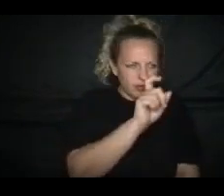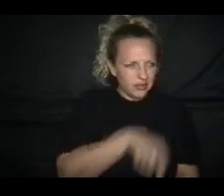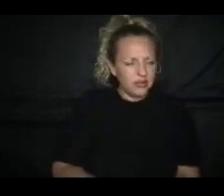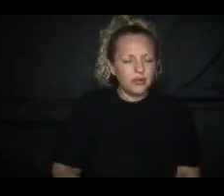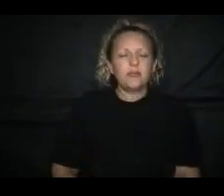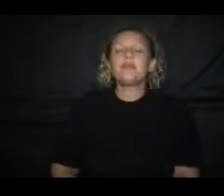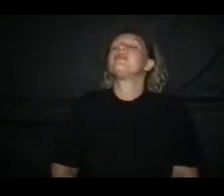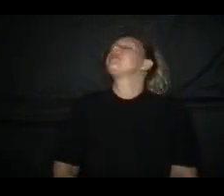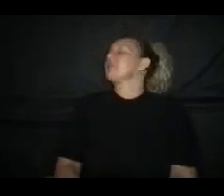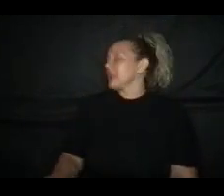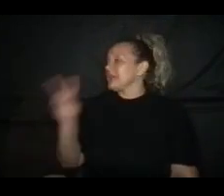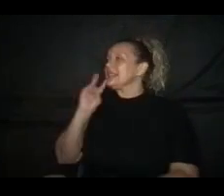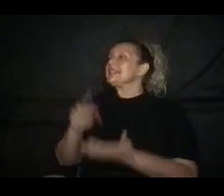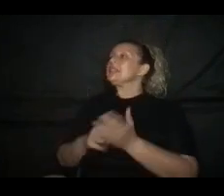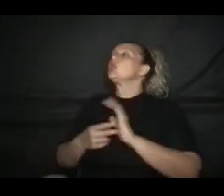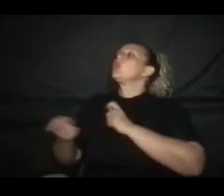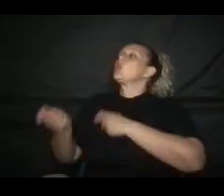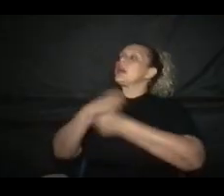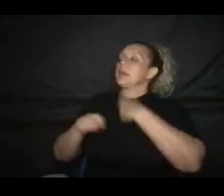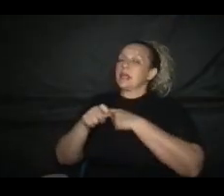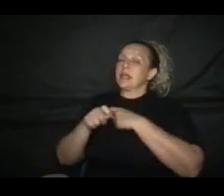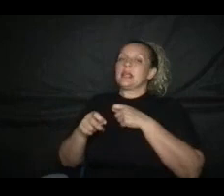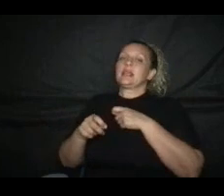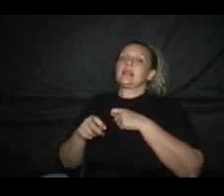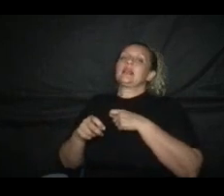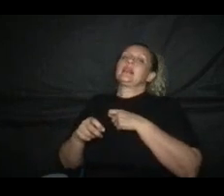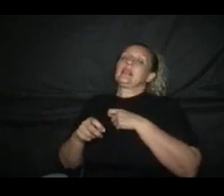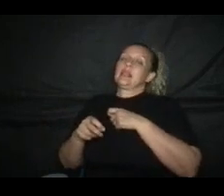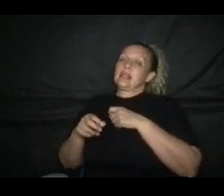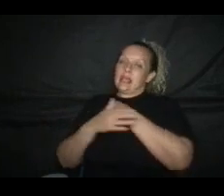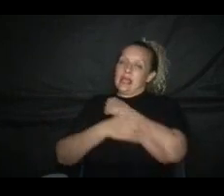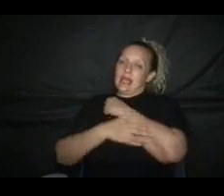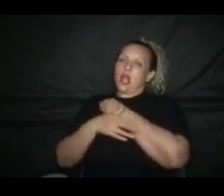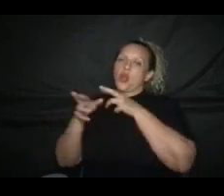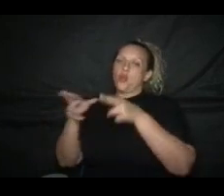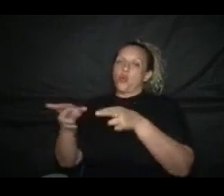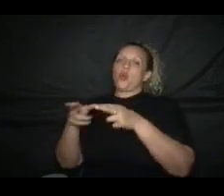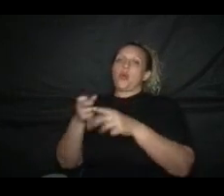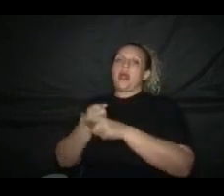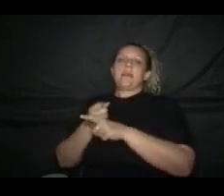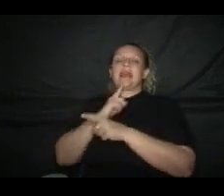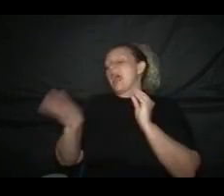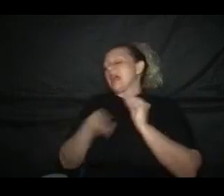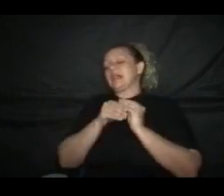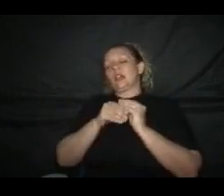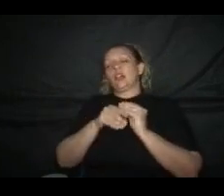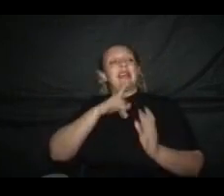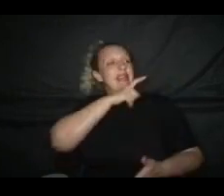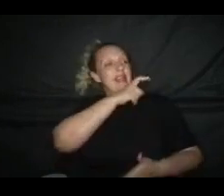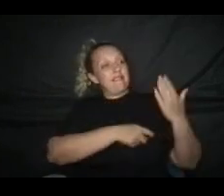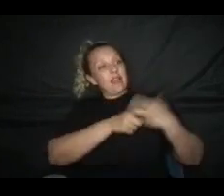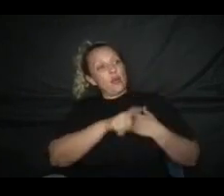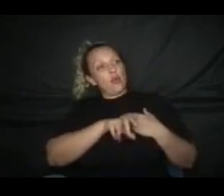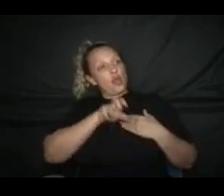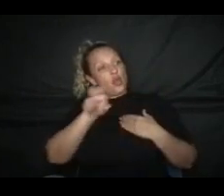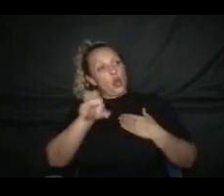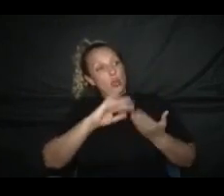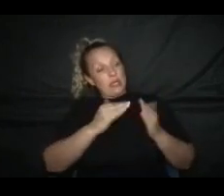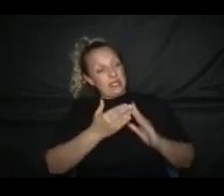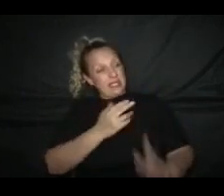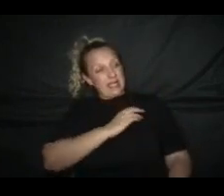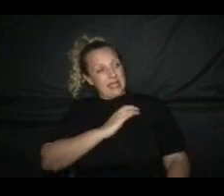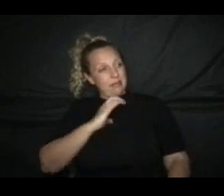intended to replace the county's roadway impact fee, and it is not in addition to that. And that fee would go to the city commission